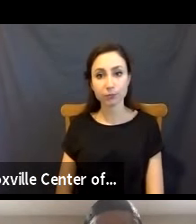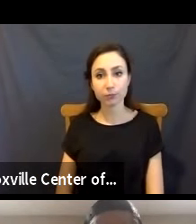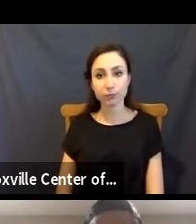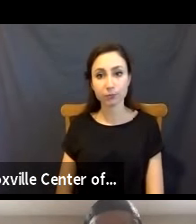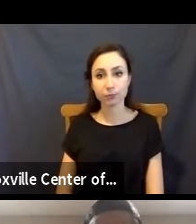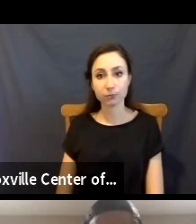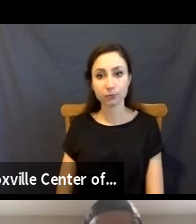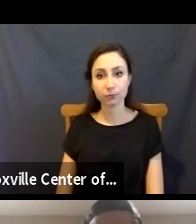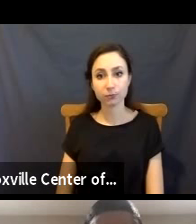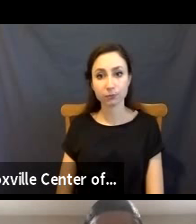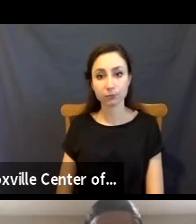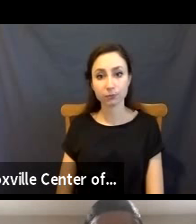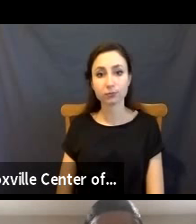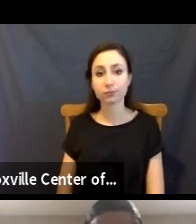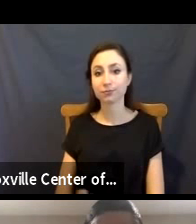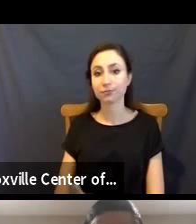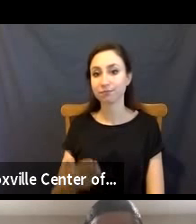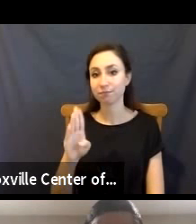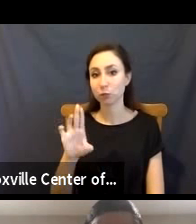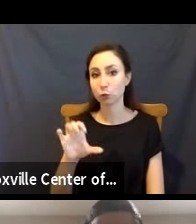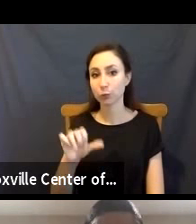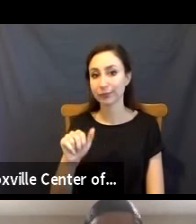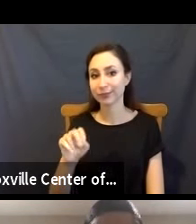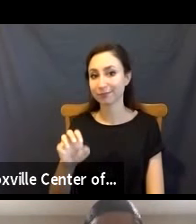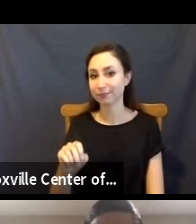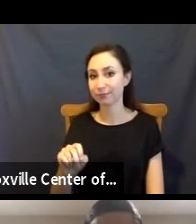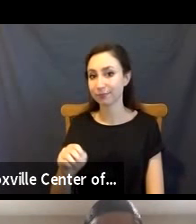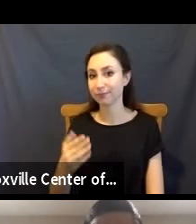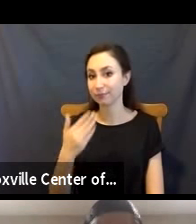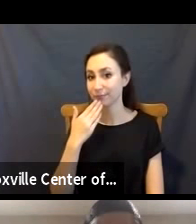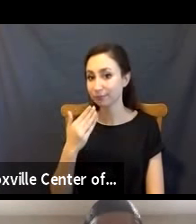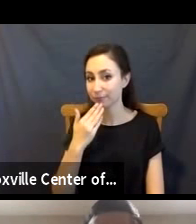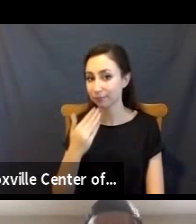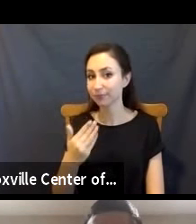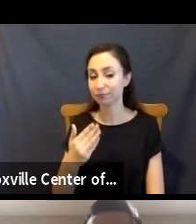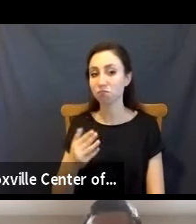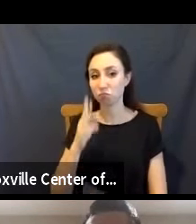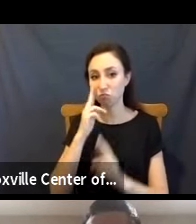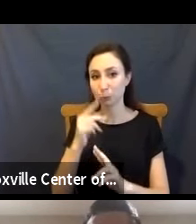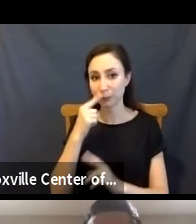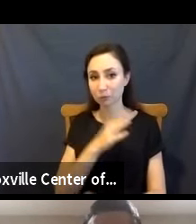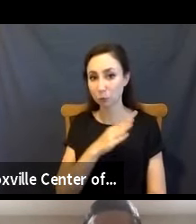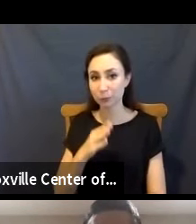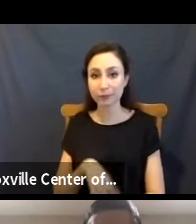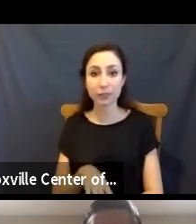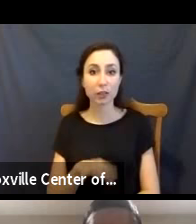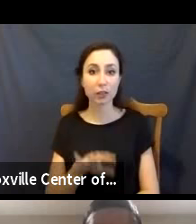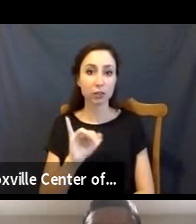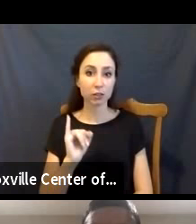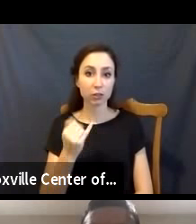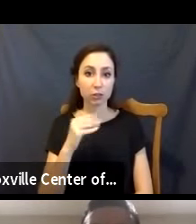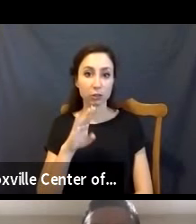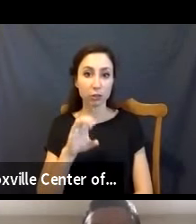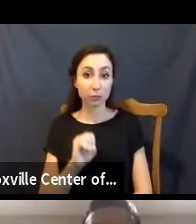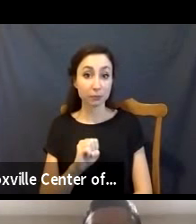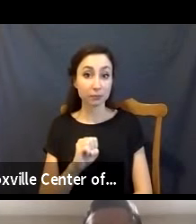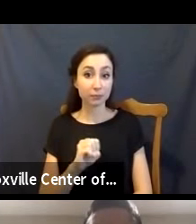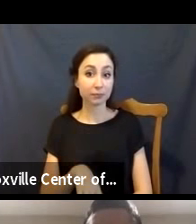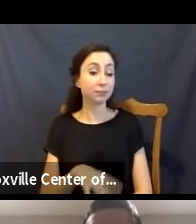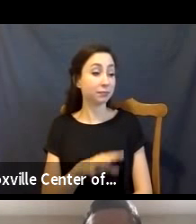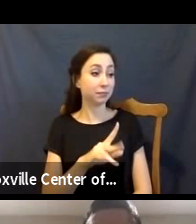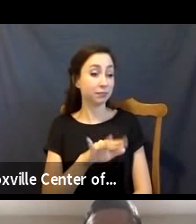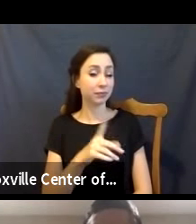Yeah, thank you. That's generous. And Again, Dr. up to the board. Dr. O'Brien, if you would like to go, I will stand